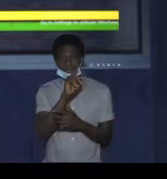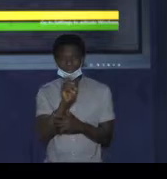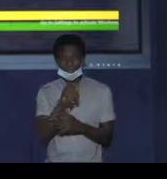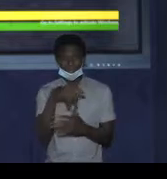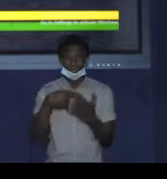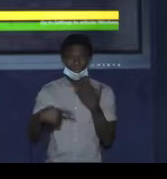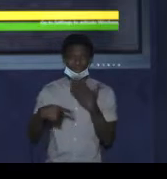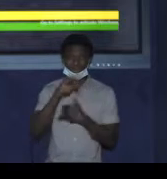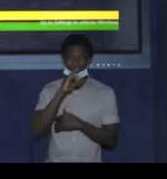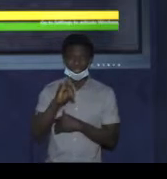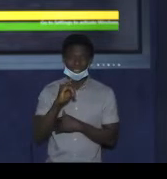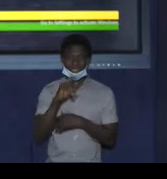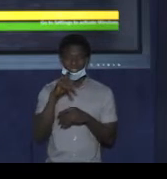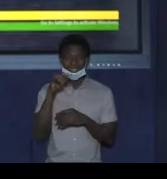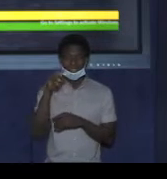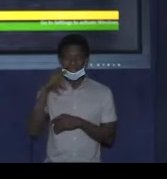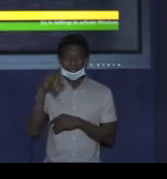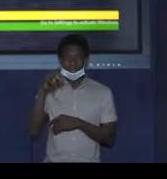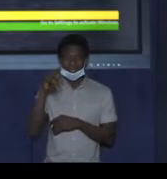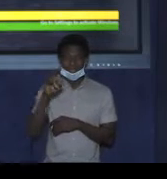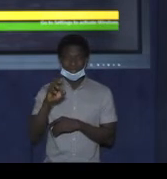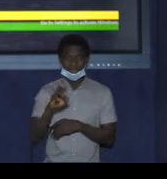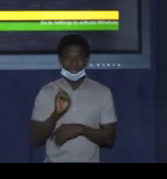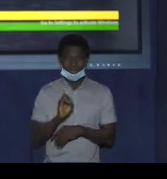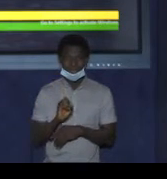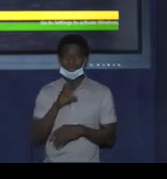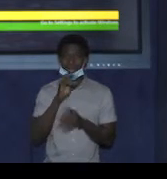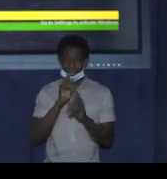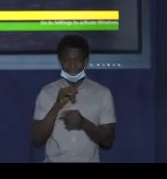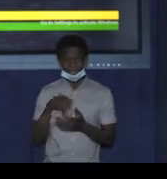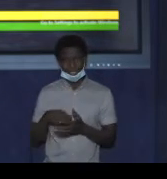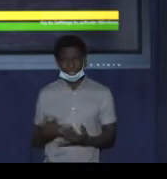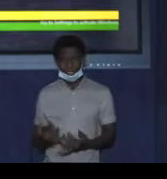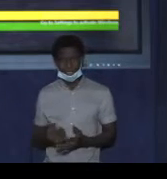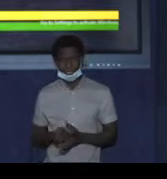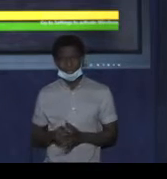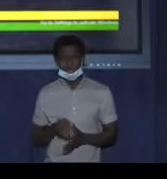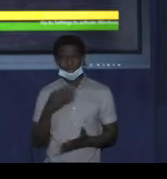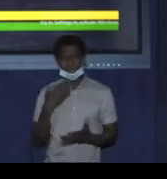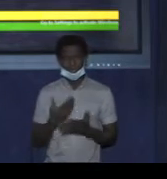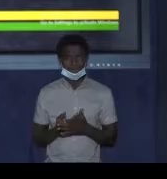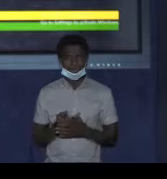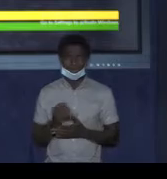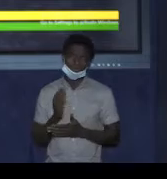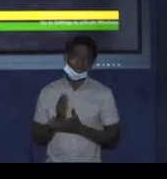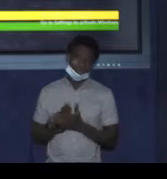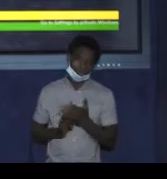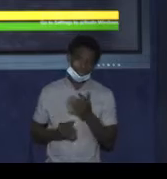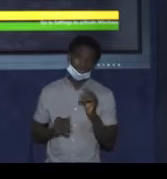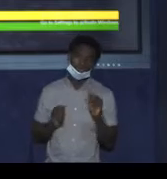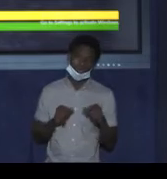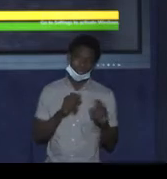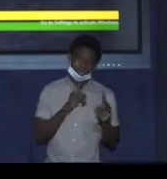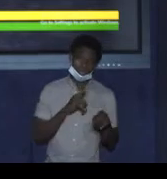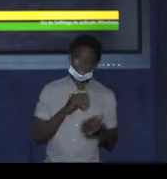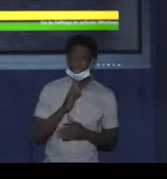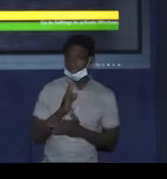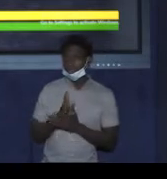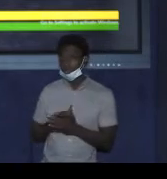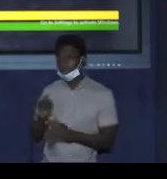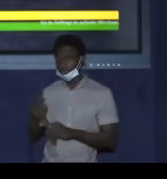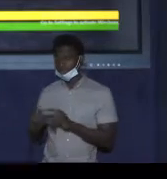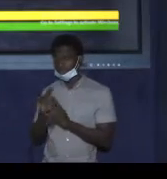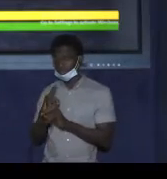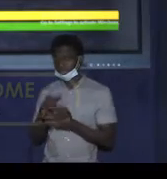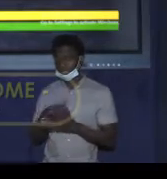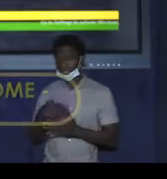question, what is temperature? Answer it now. Good. Some could attend, some could not